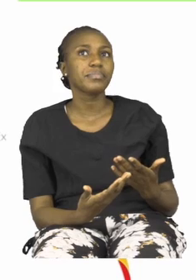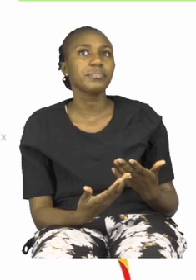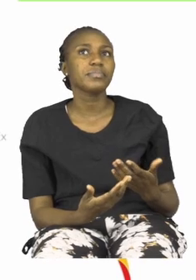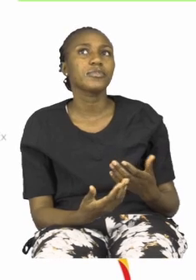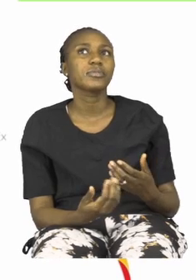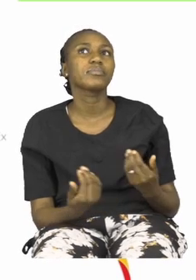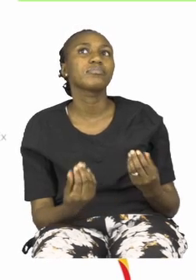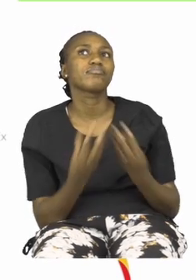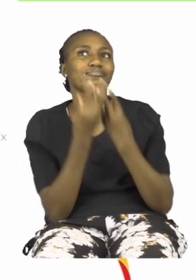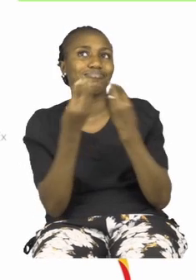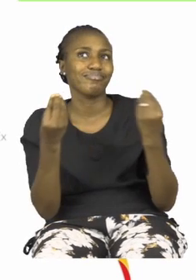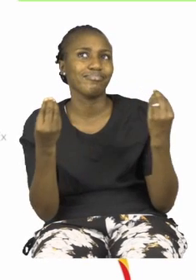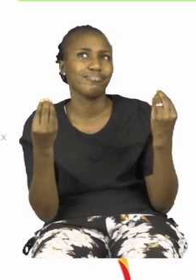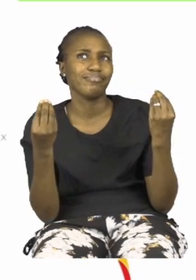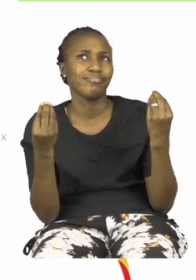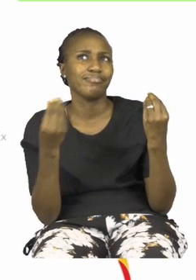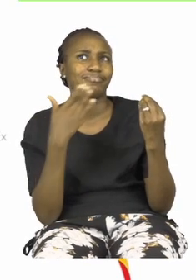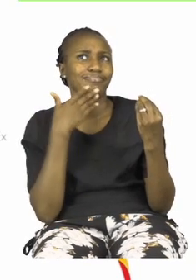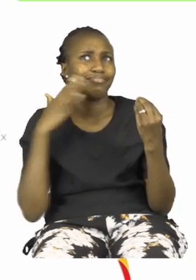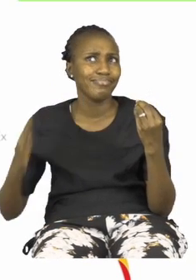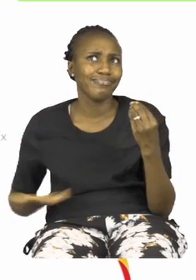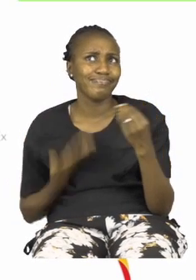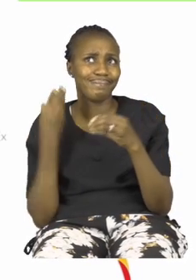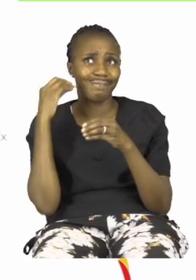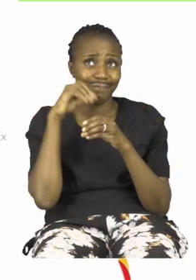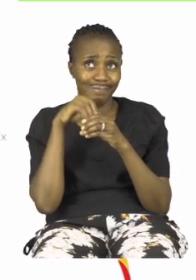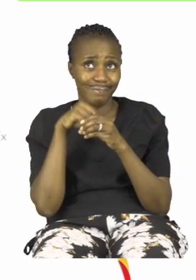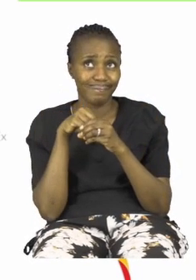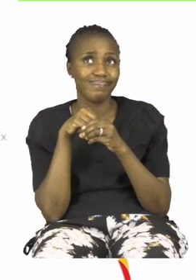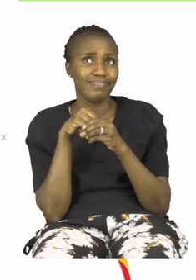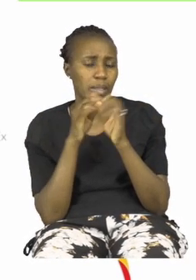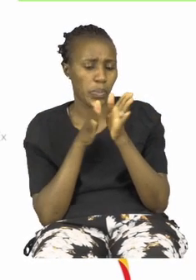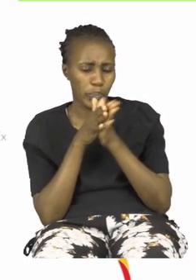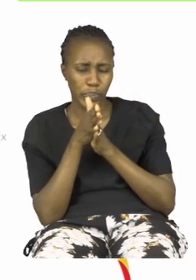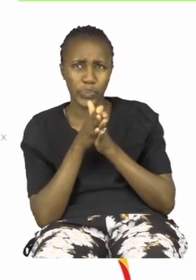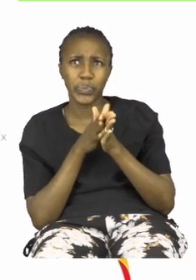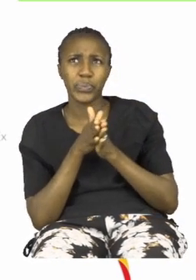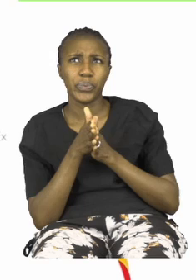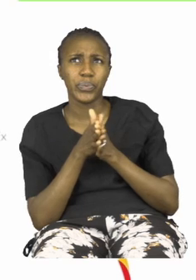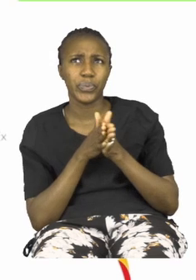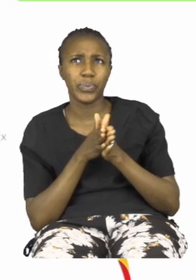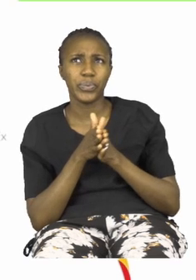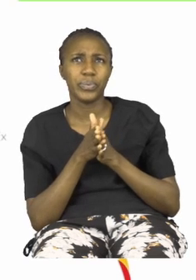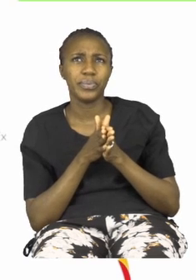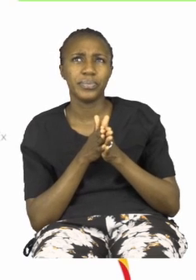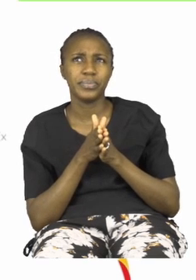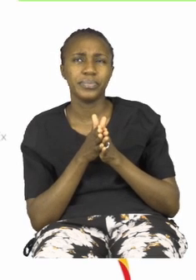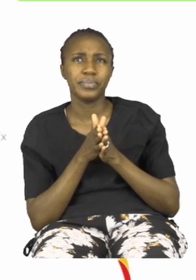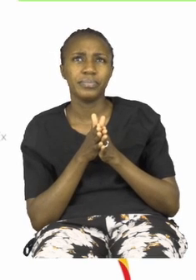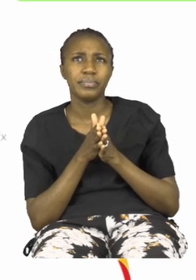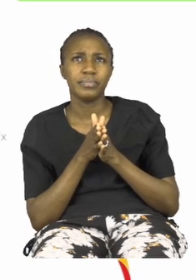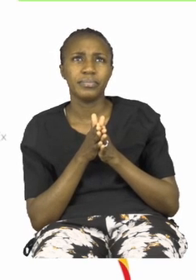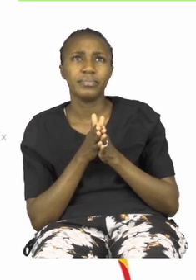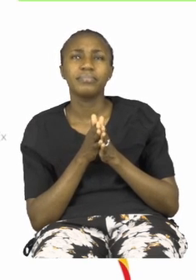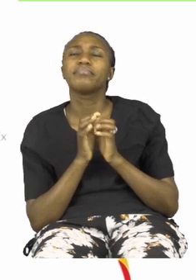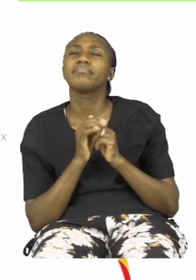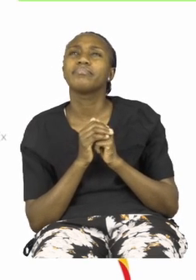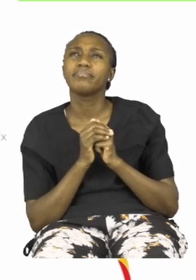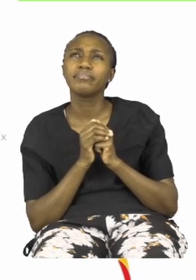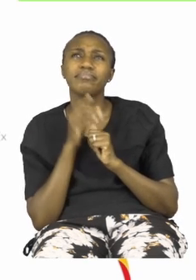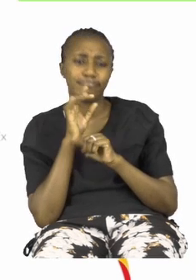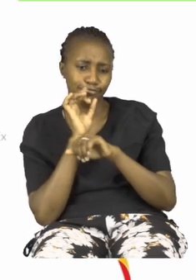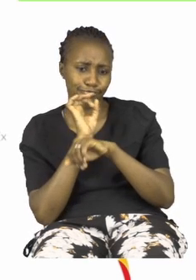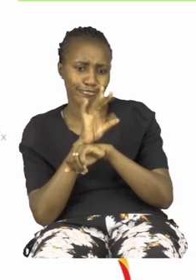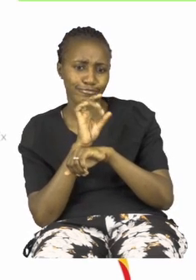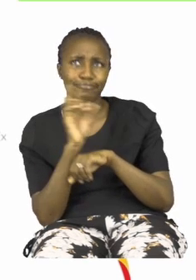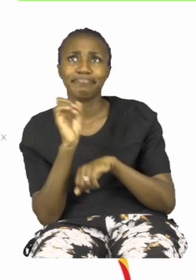guys that are out there who are obviously coming up, taking the interest in e-gaming. Is that the right word? E-gaming. What would your advice